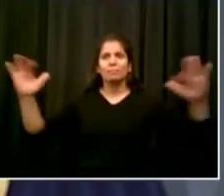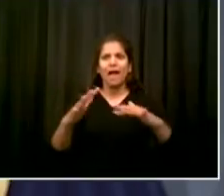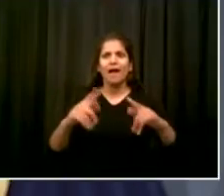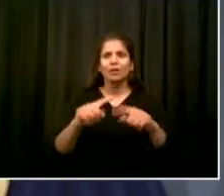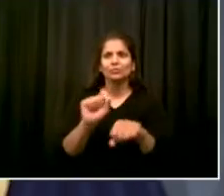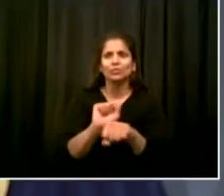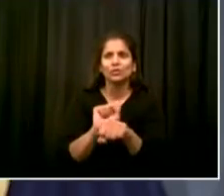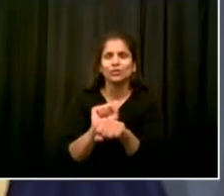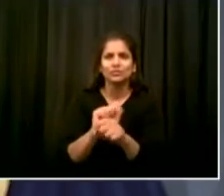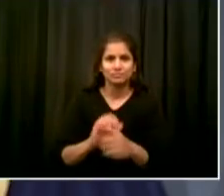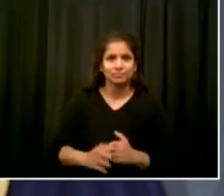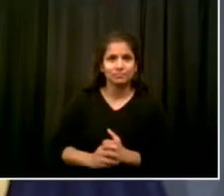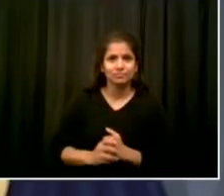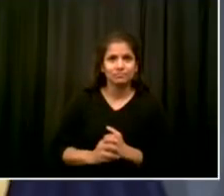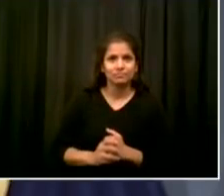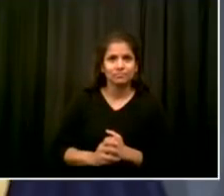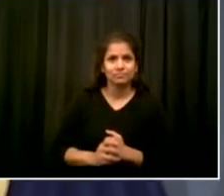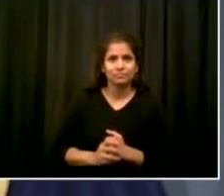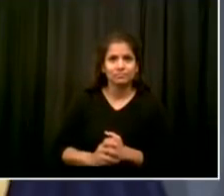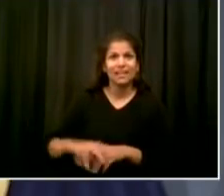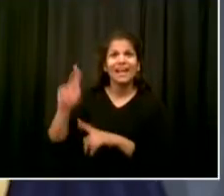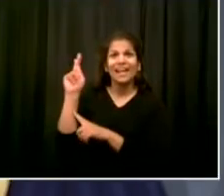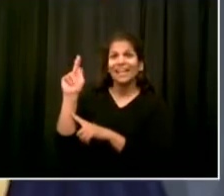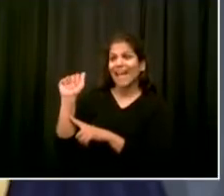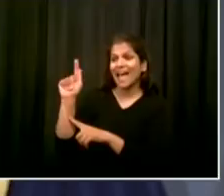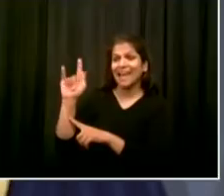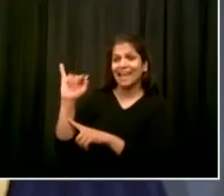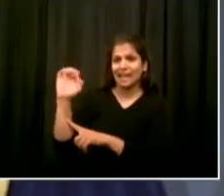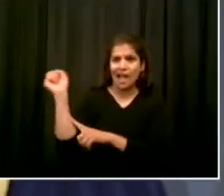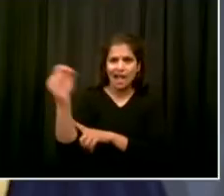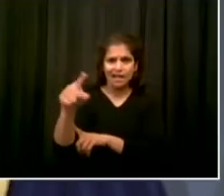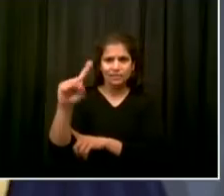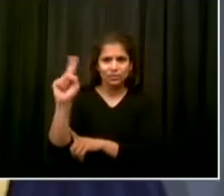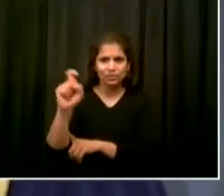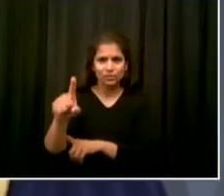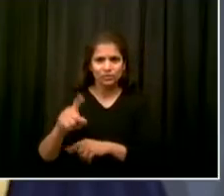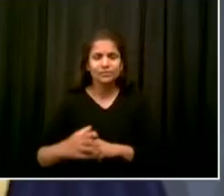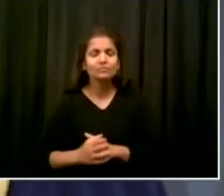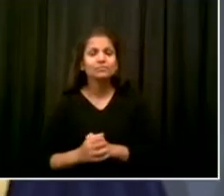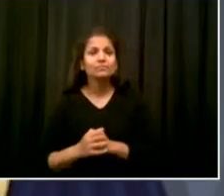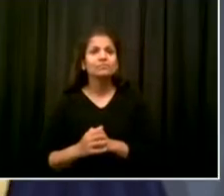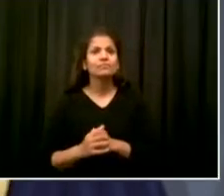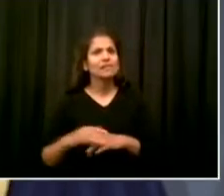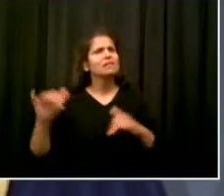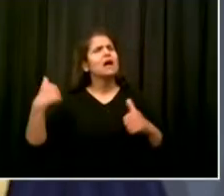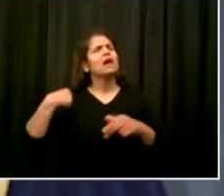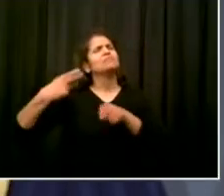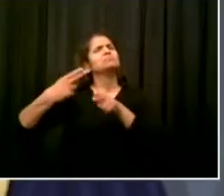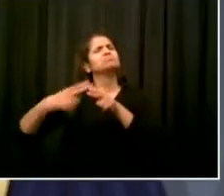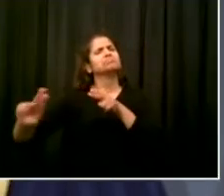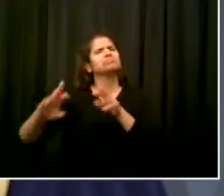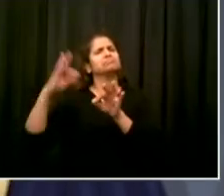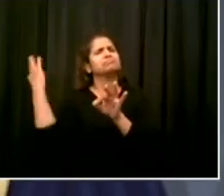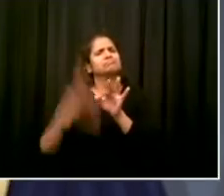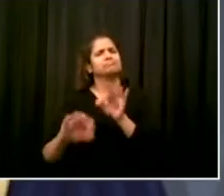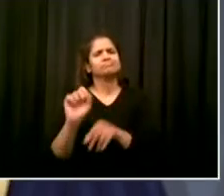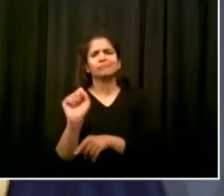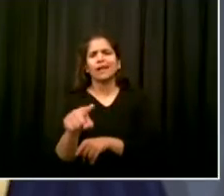about healthcare, and I guess seeing all the Queens elected officials on the call. I just wanted to ask, I've asked it obviously